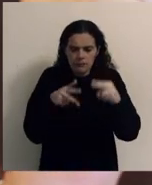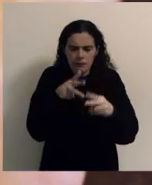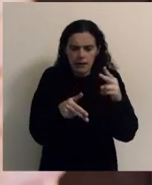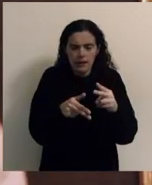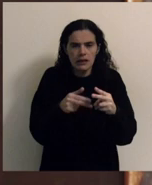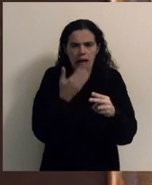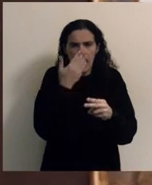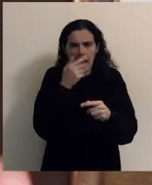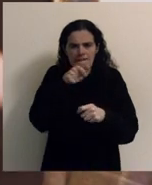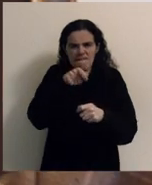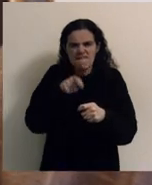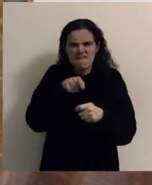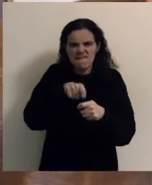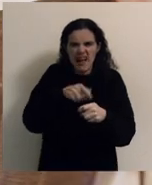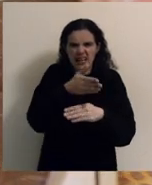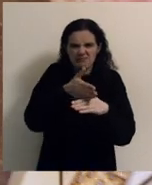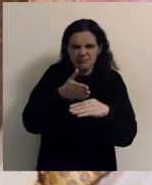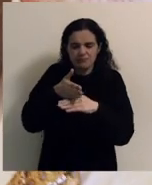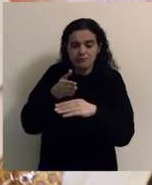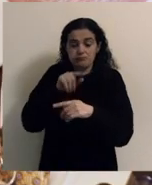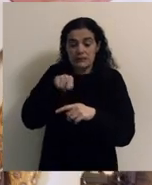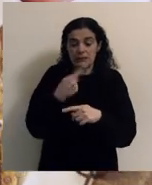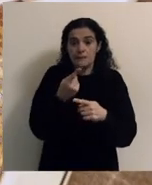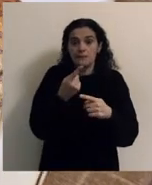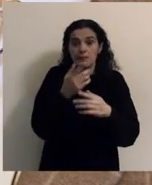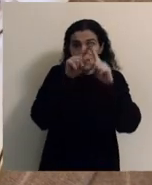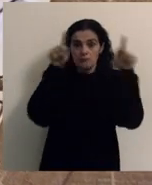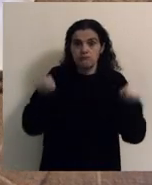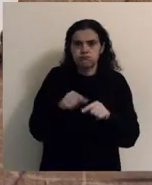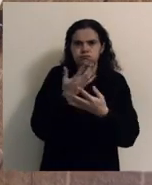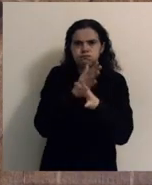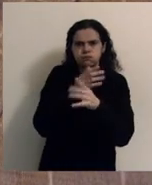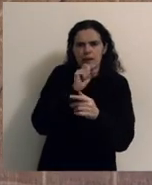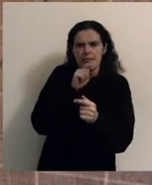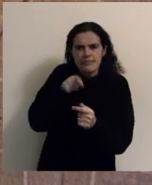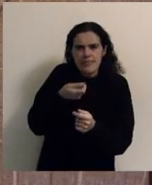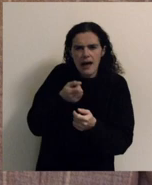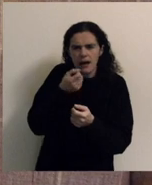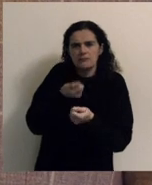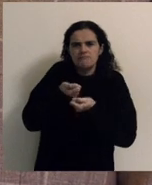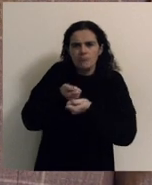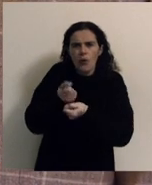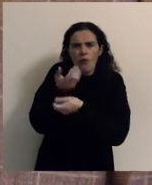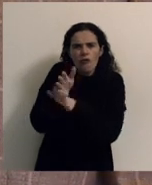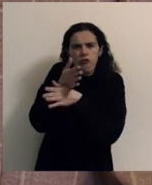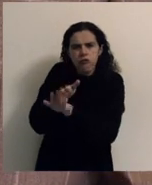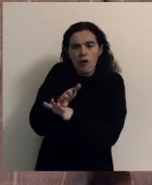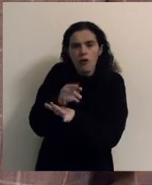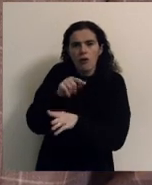as he used a knife, and in the case of the burned canvases, a torch to begin